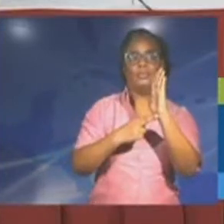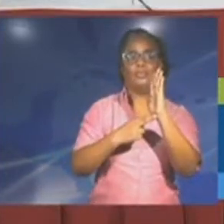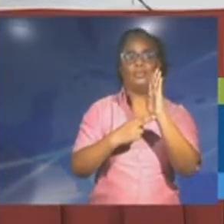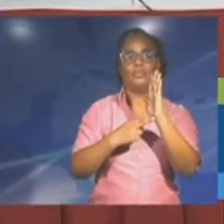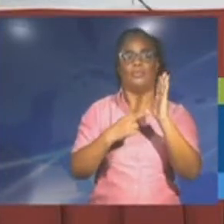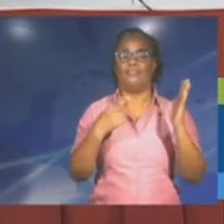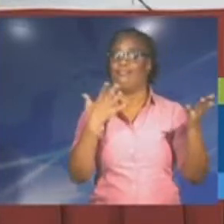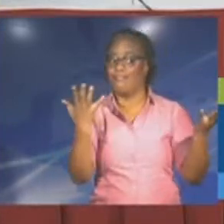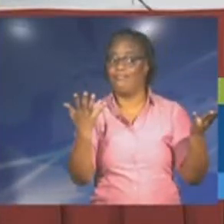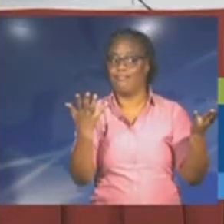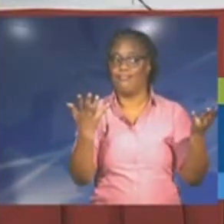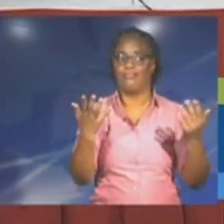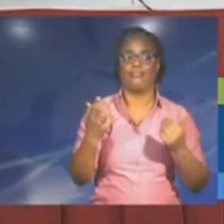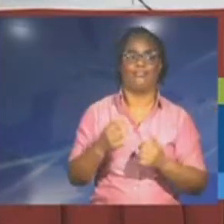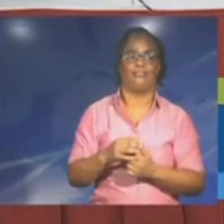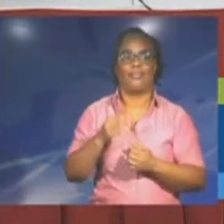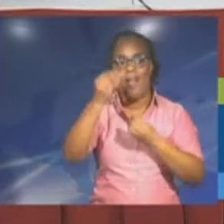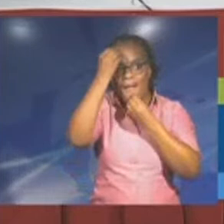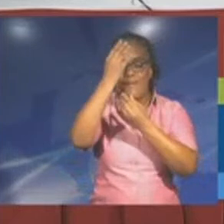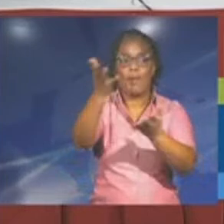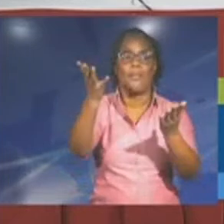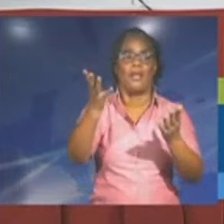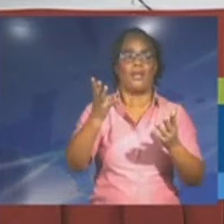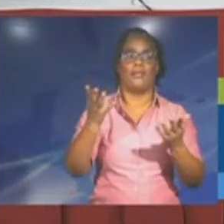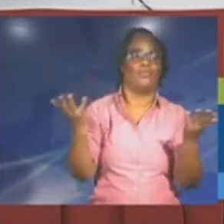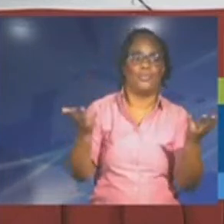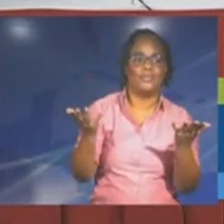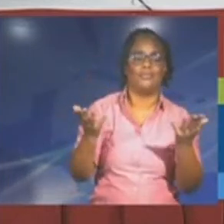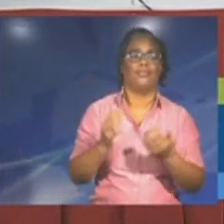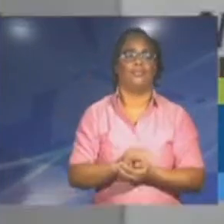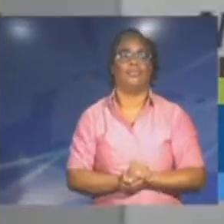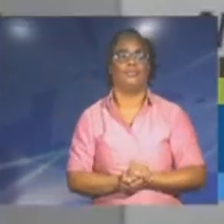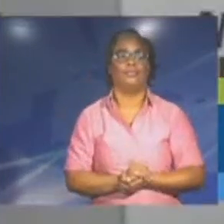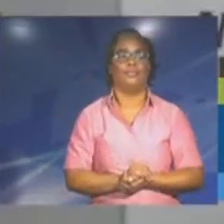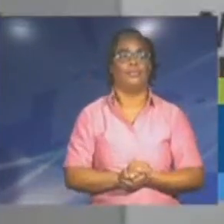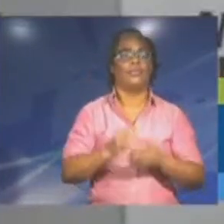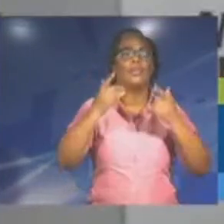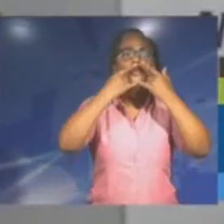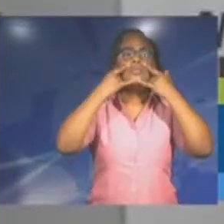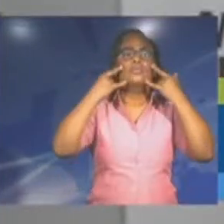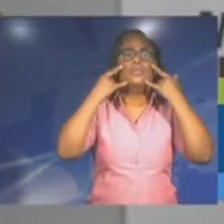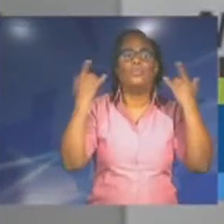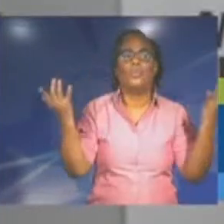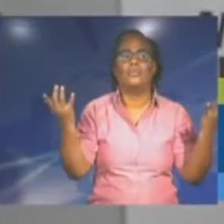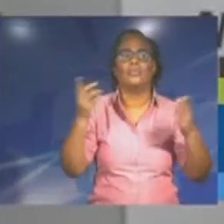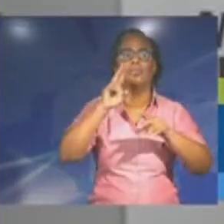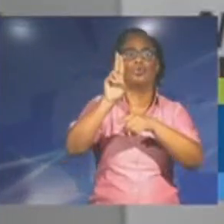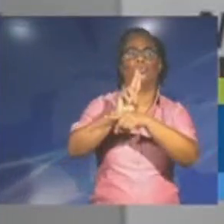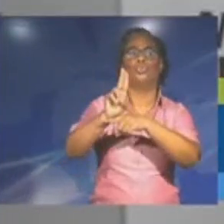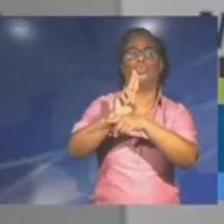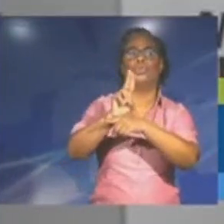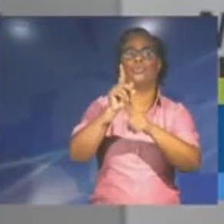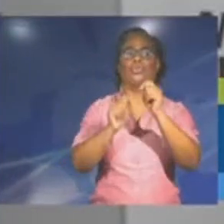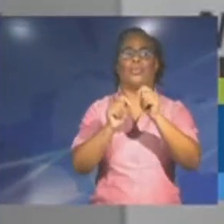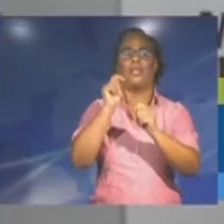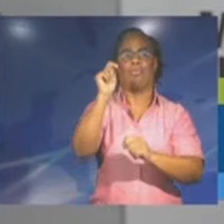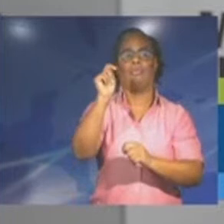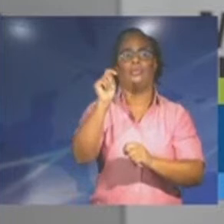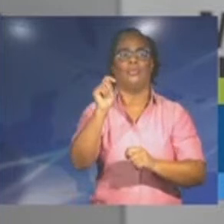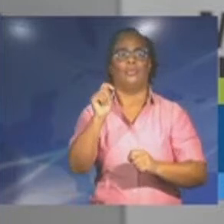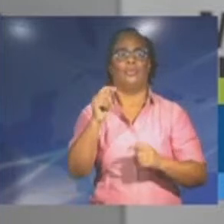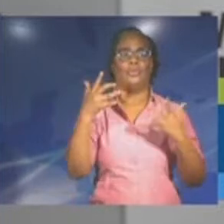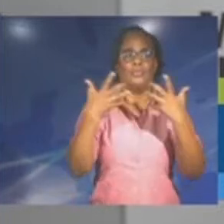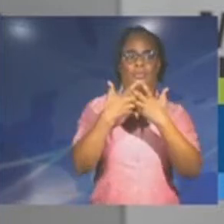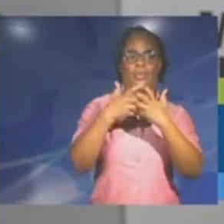All right, so generally speaking, the masks that we have been using in Trinidad and most of the world are masks that are disposable, first of all,